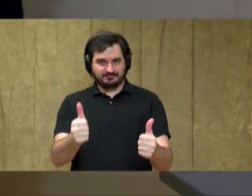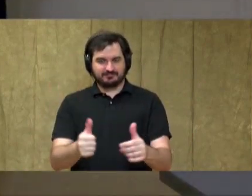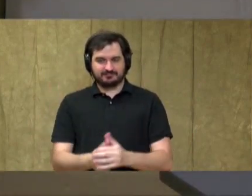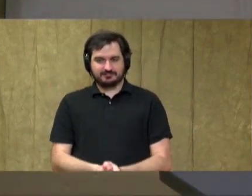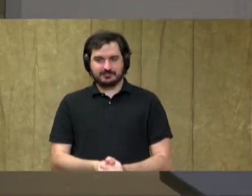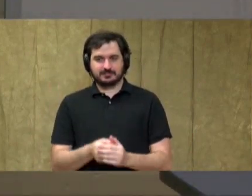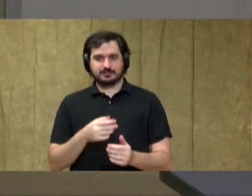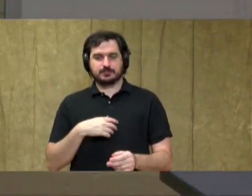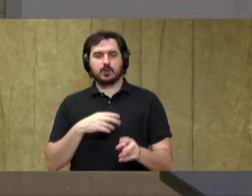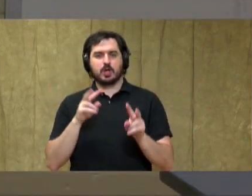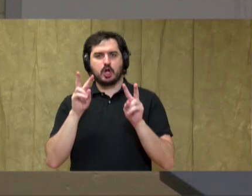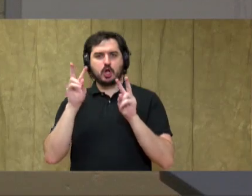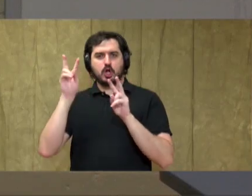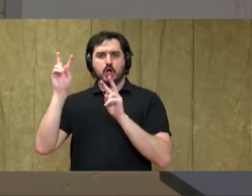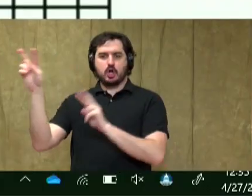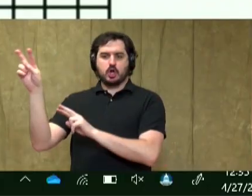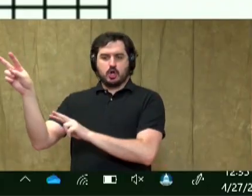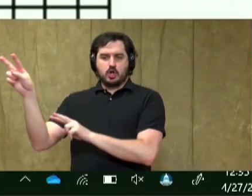look. We have